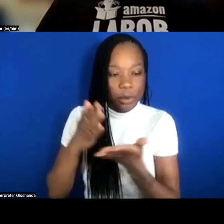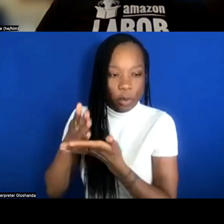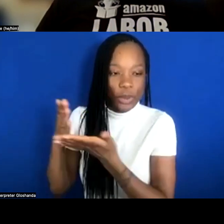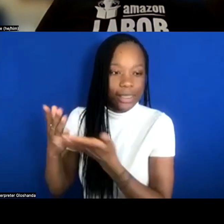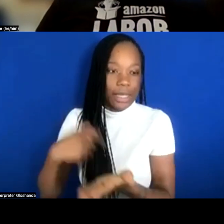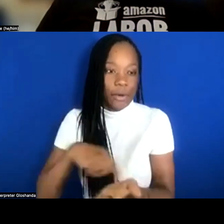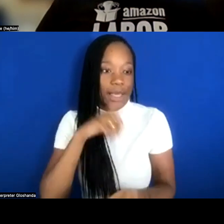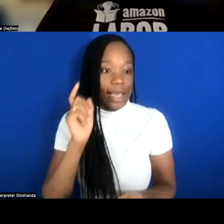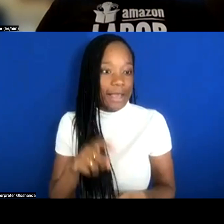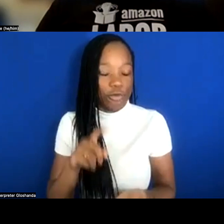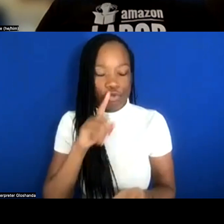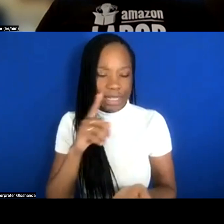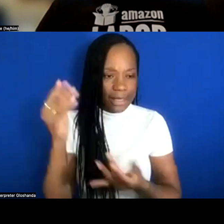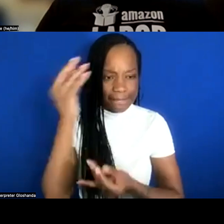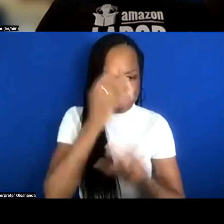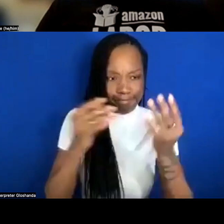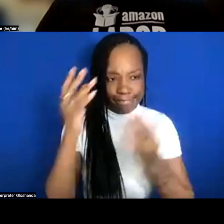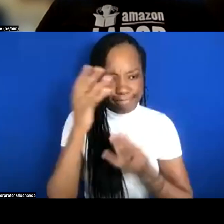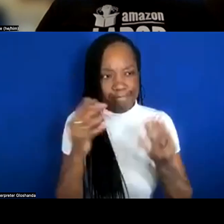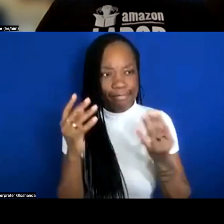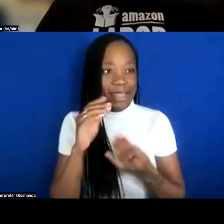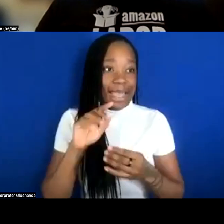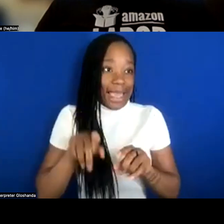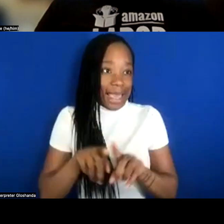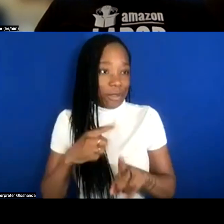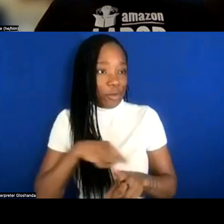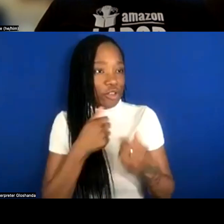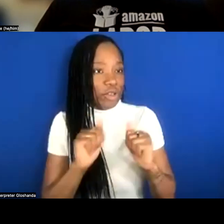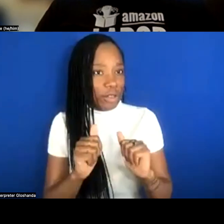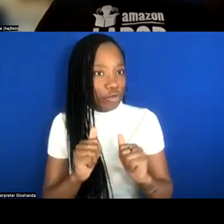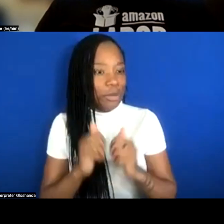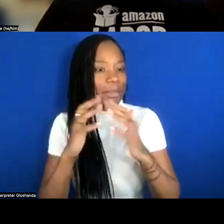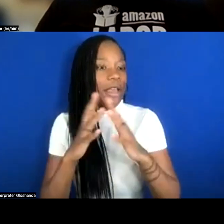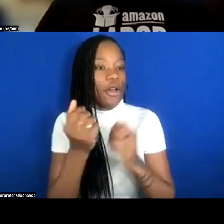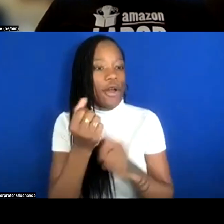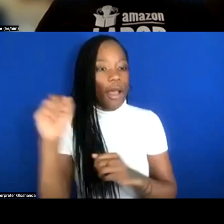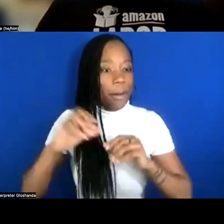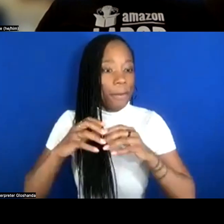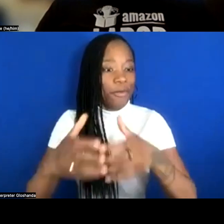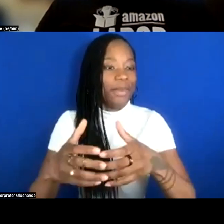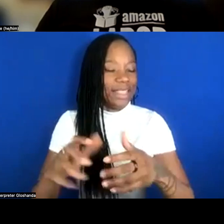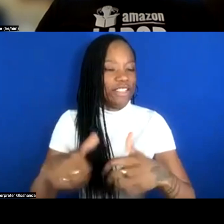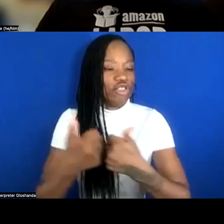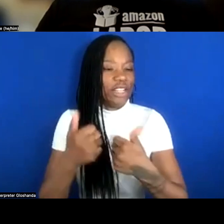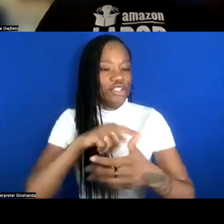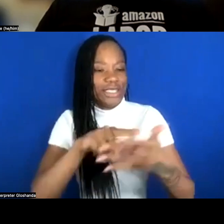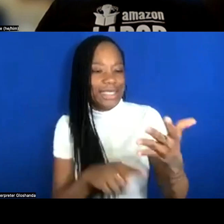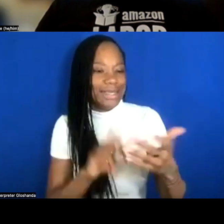be grappling with as we're trying to build a movement against these types of things.